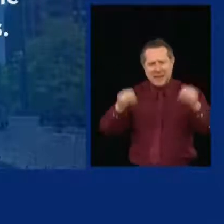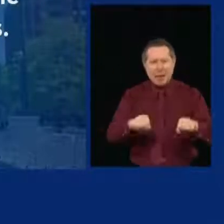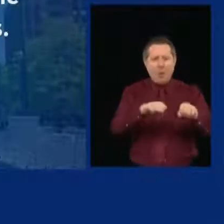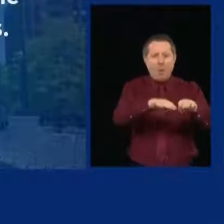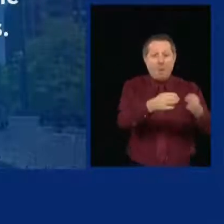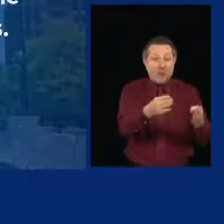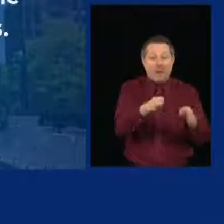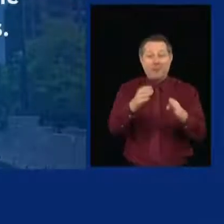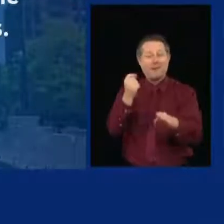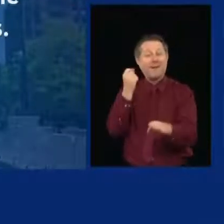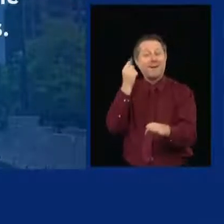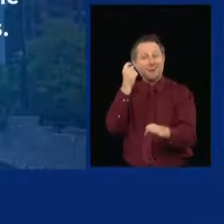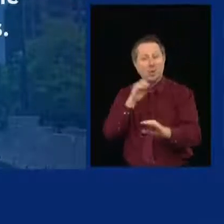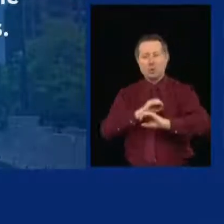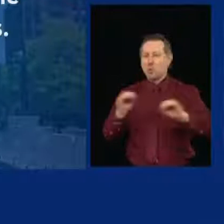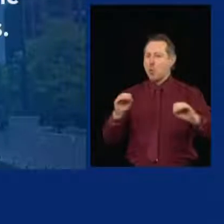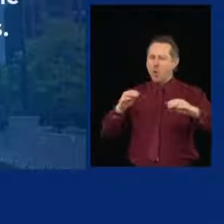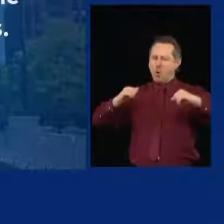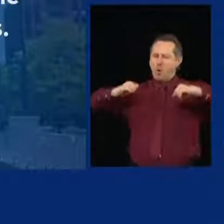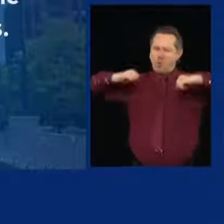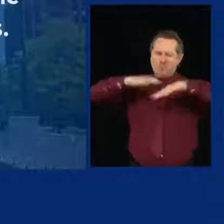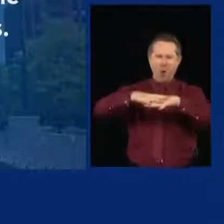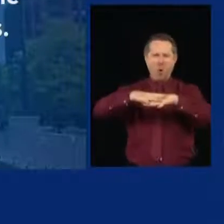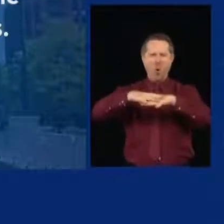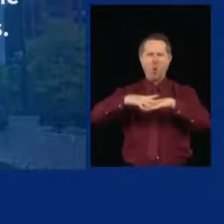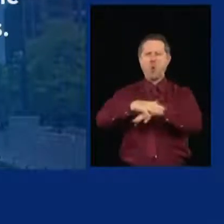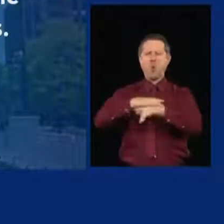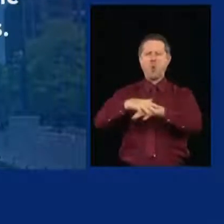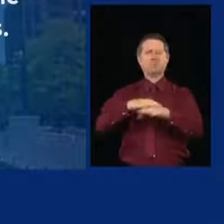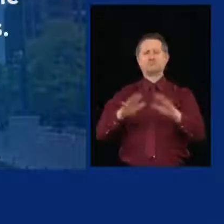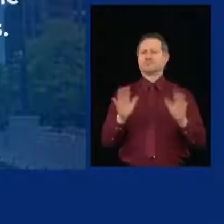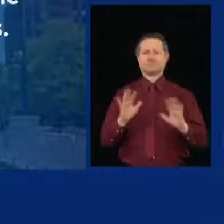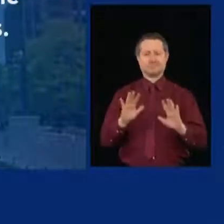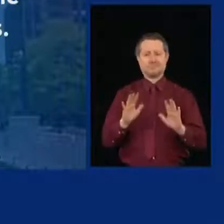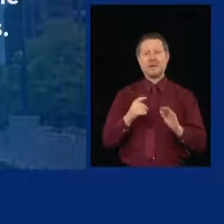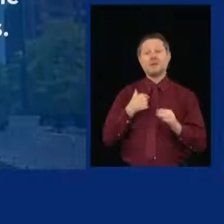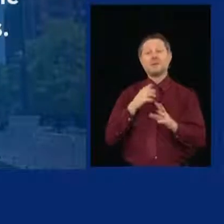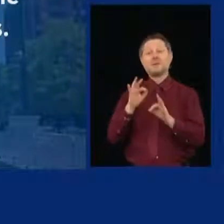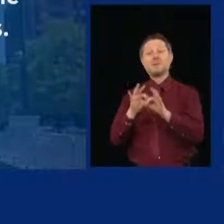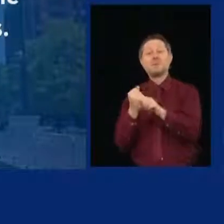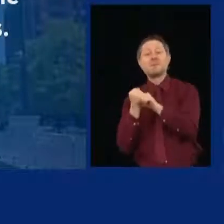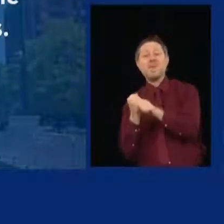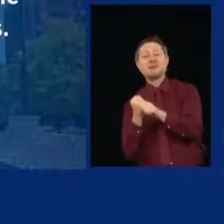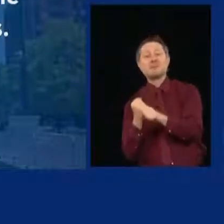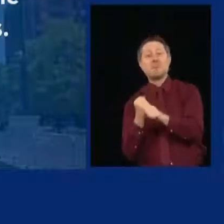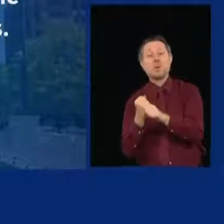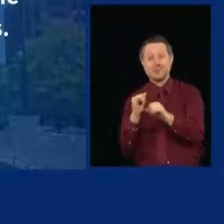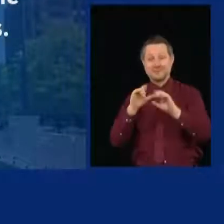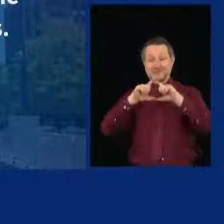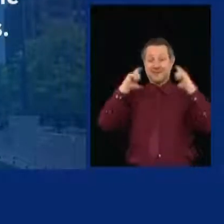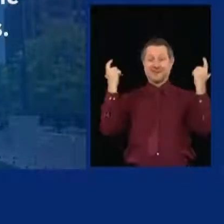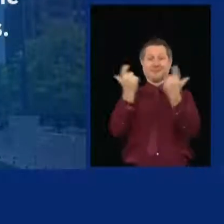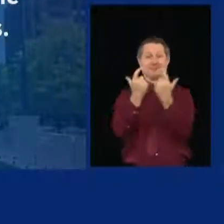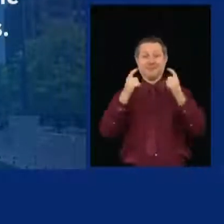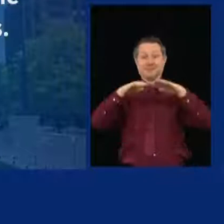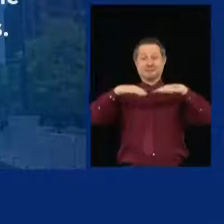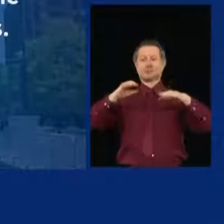talking about this in terms of sports. You can have baseball without a crowd, but it can still be